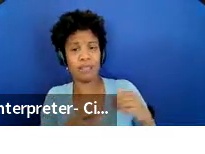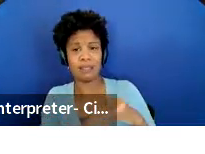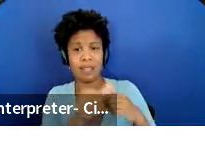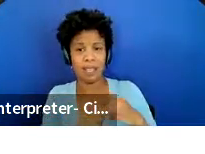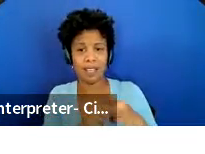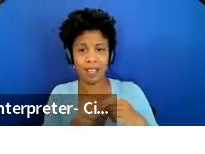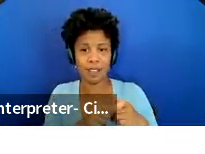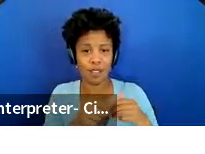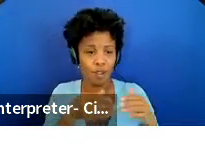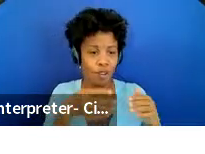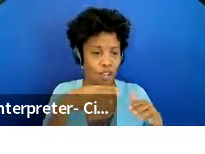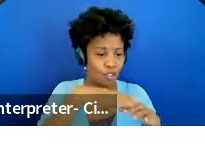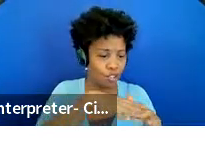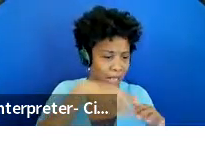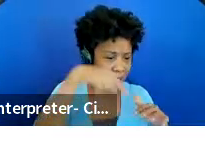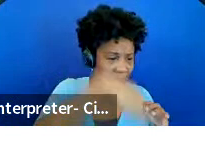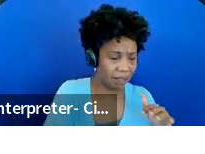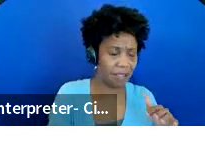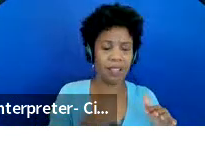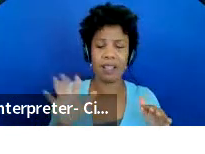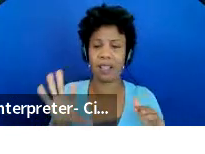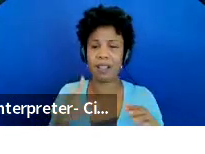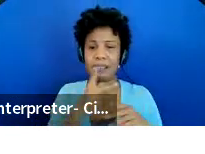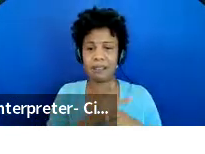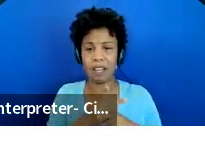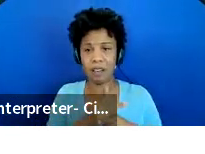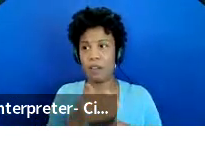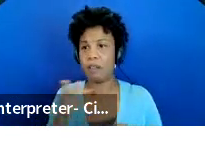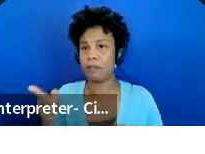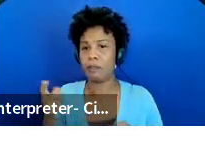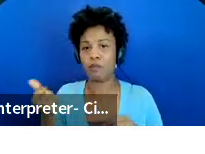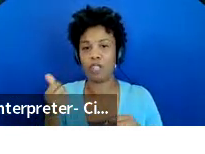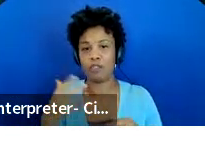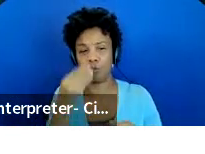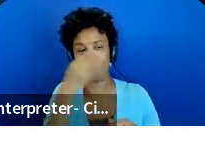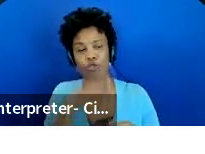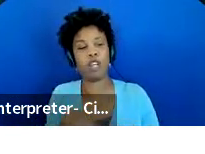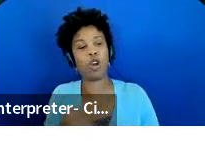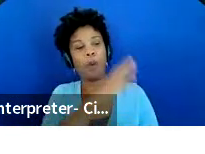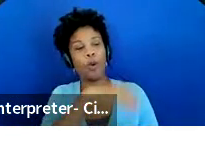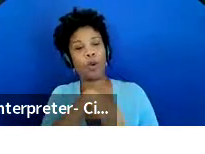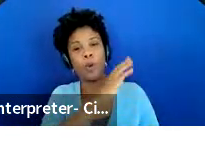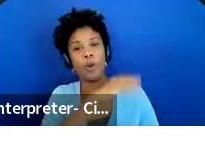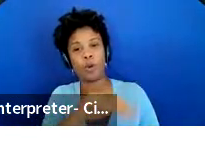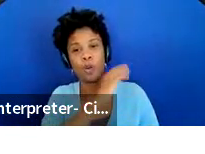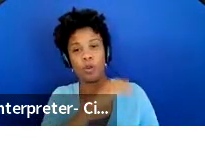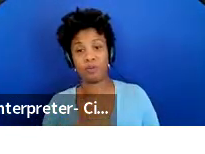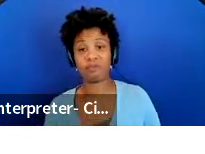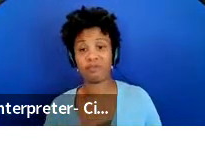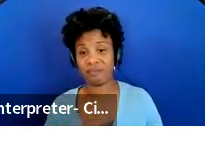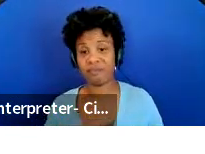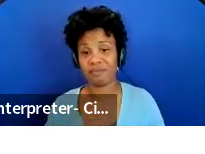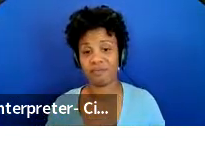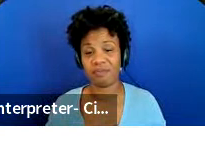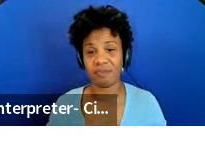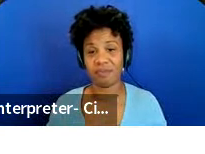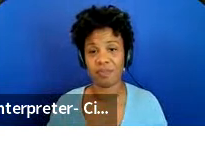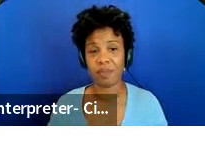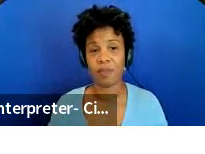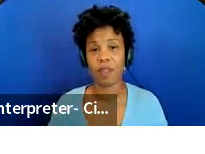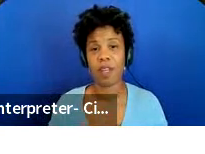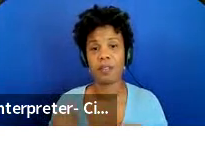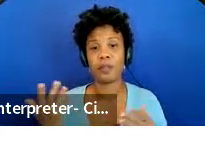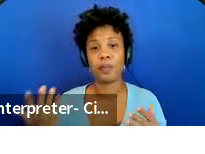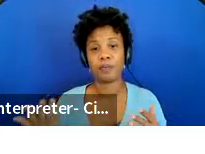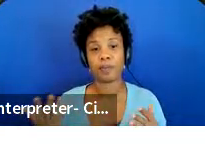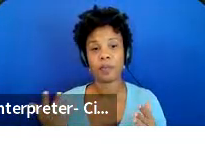made earlier, the underlying issue regarding transportation services for persons with disabilities is that these are often viewed as a social